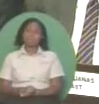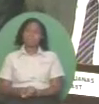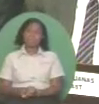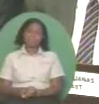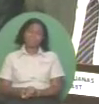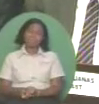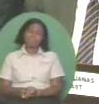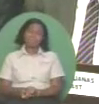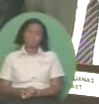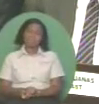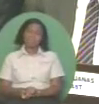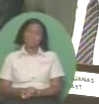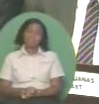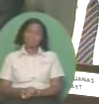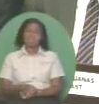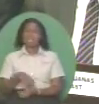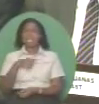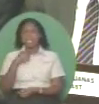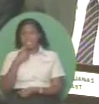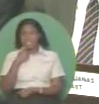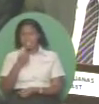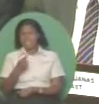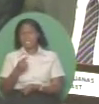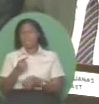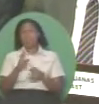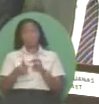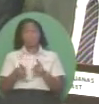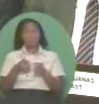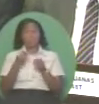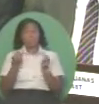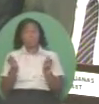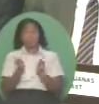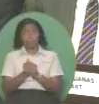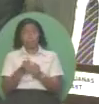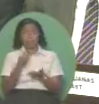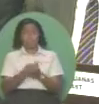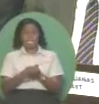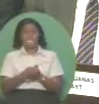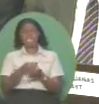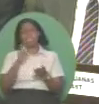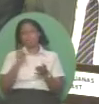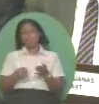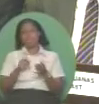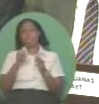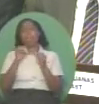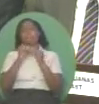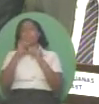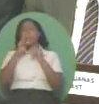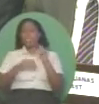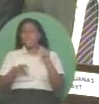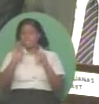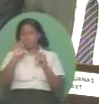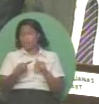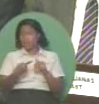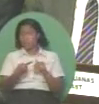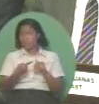The arrangements for those beneficiaries over $75,000 will commence from November